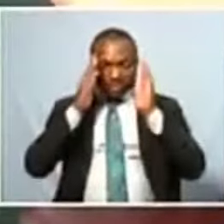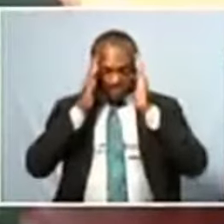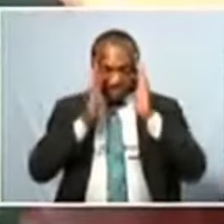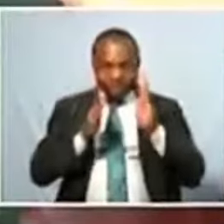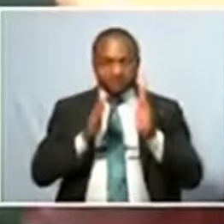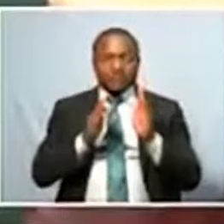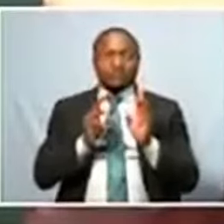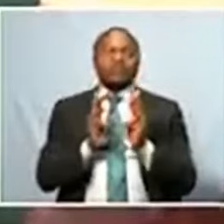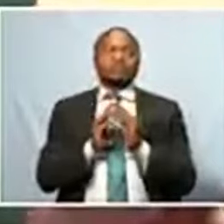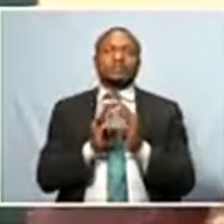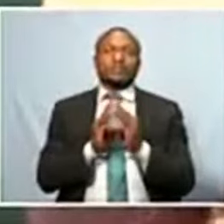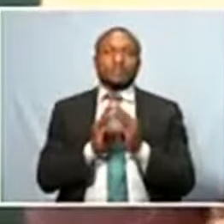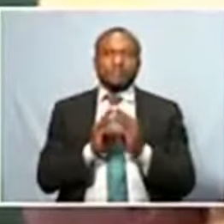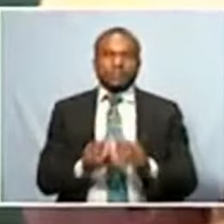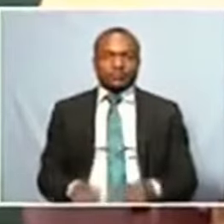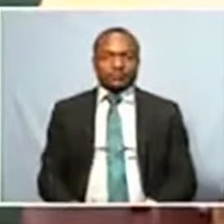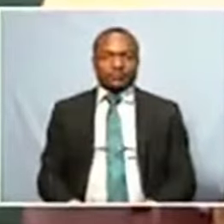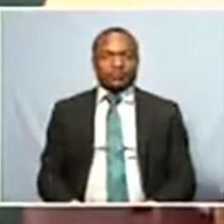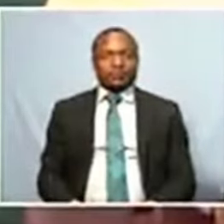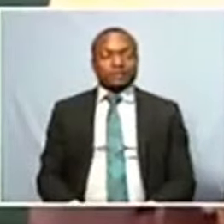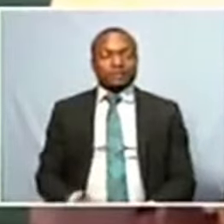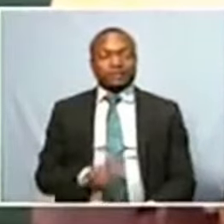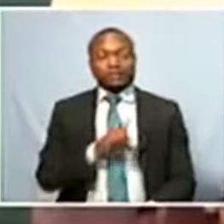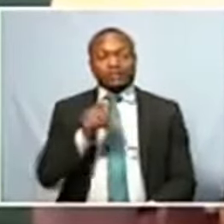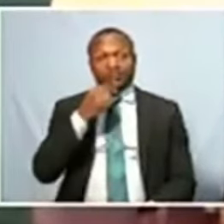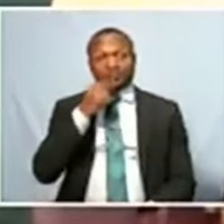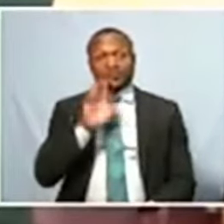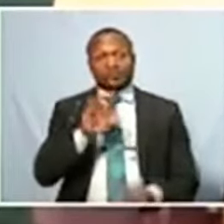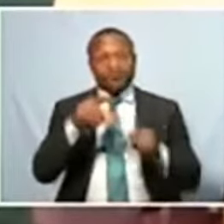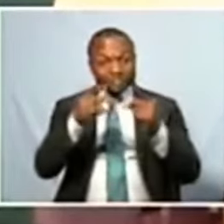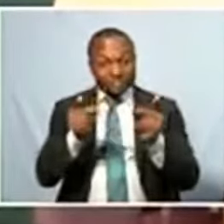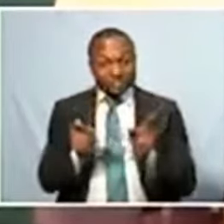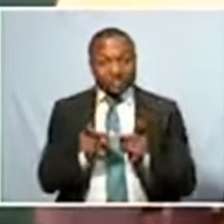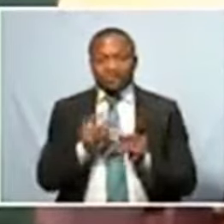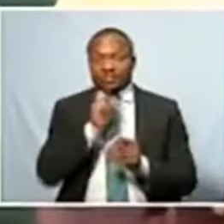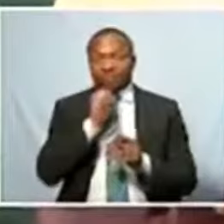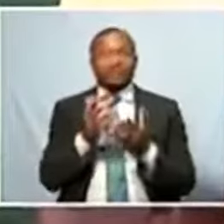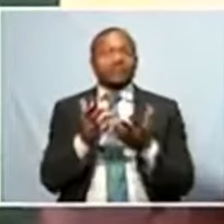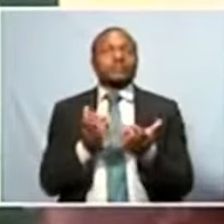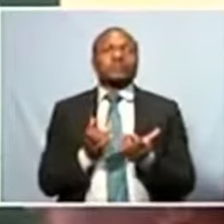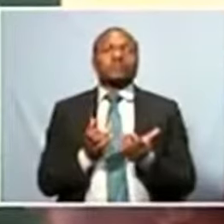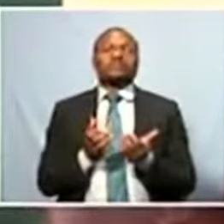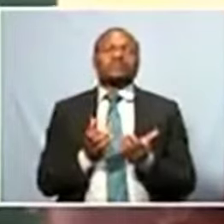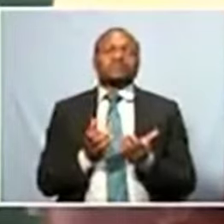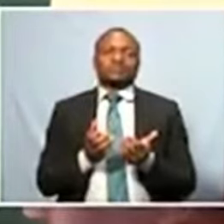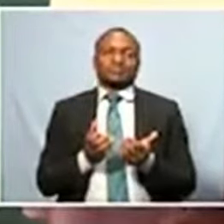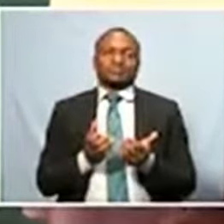to the business. Or else you state your position that you don't want.